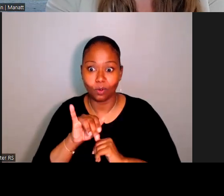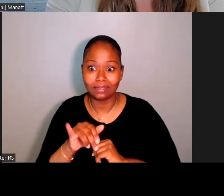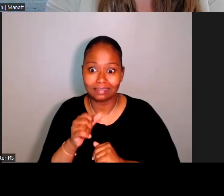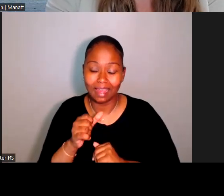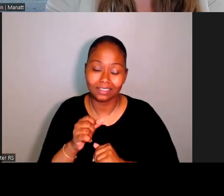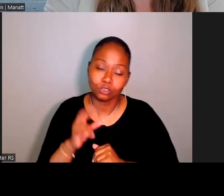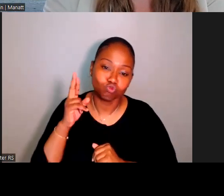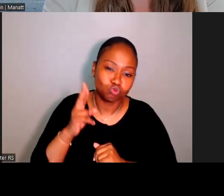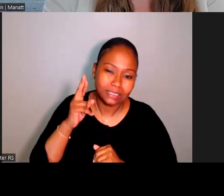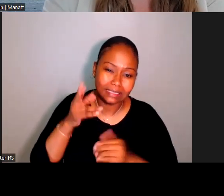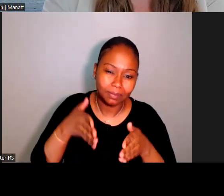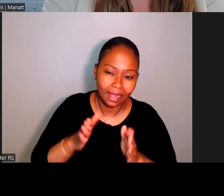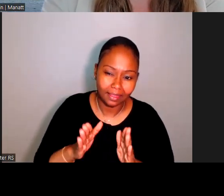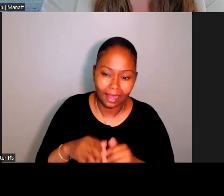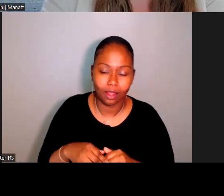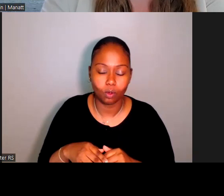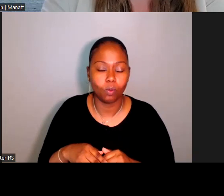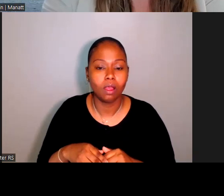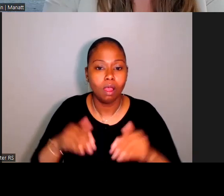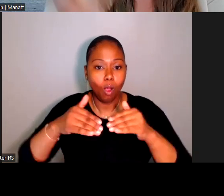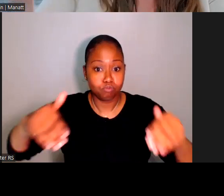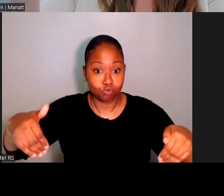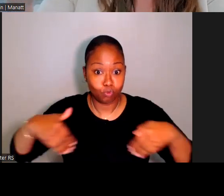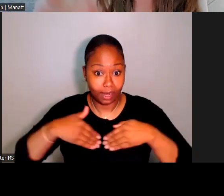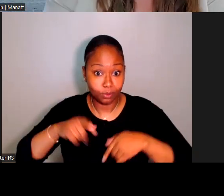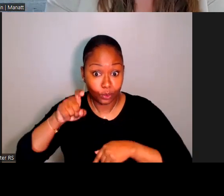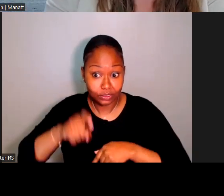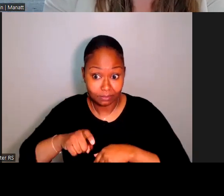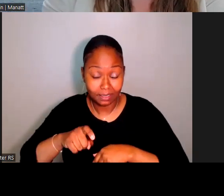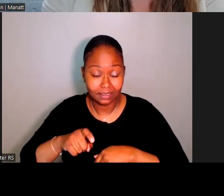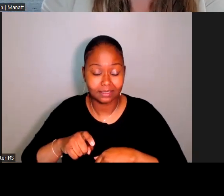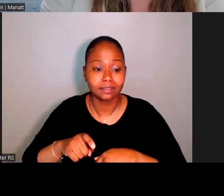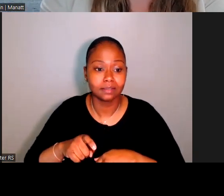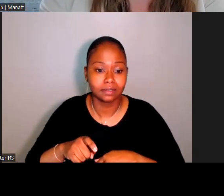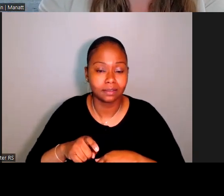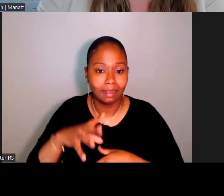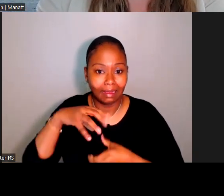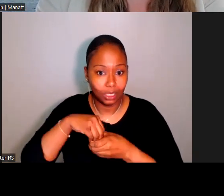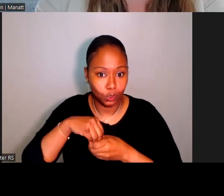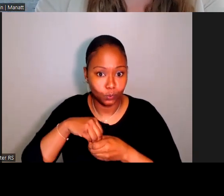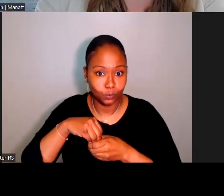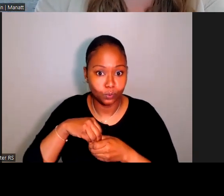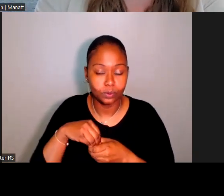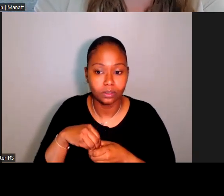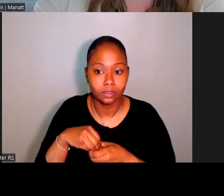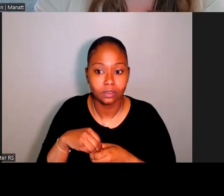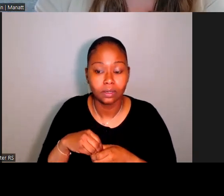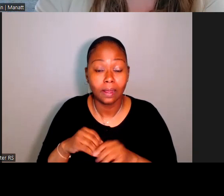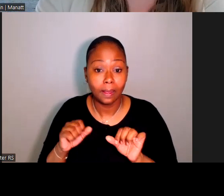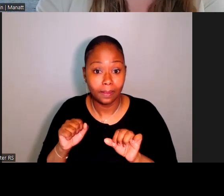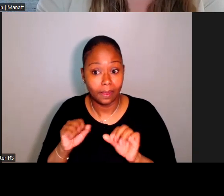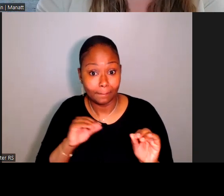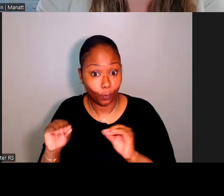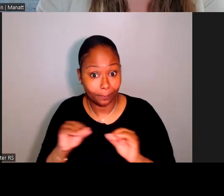allow visitation, parameters must account for, and we welcome additional elements to include here, the mobility,